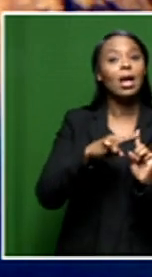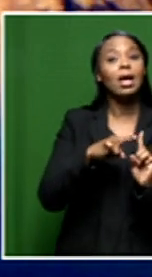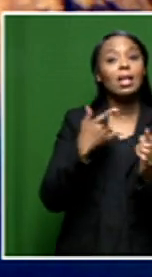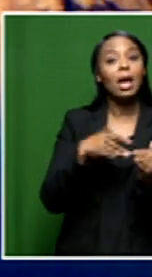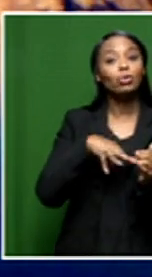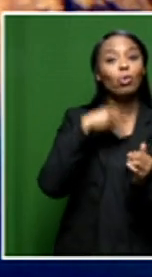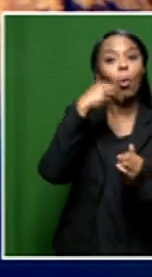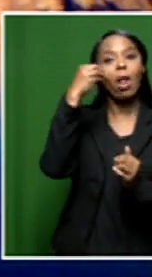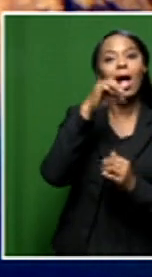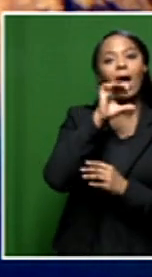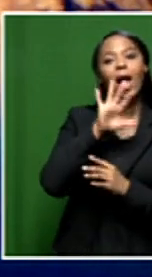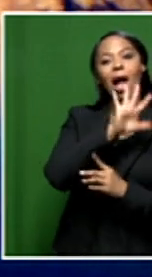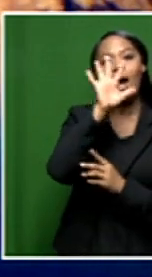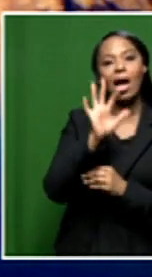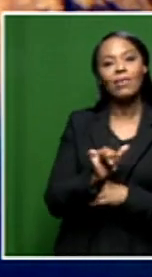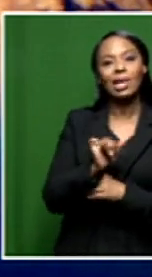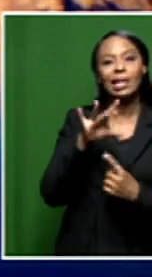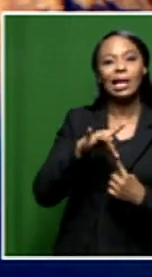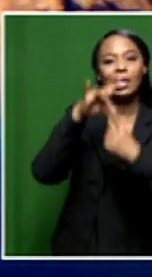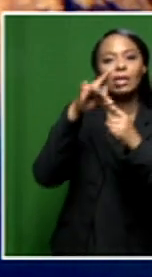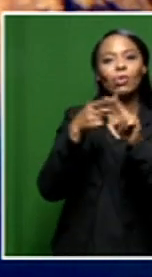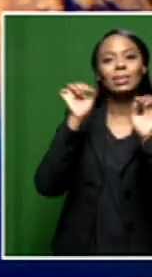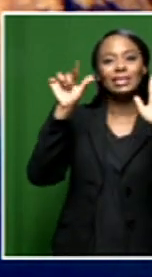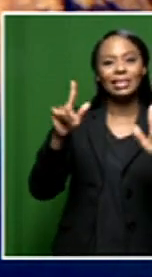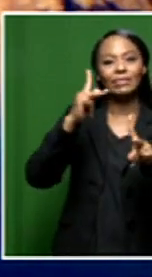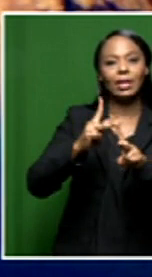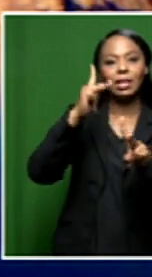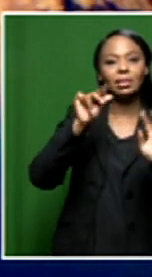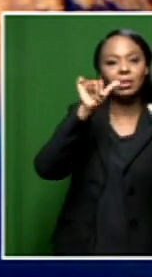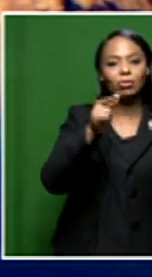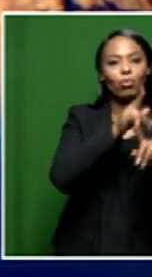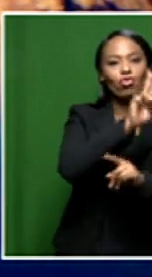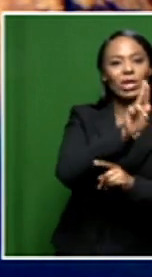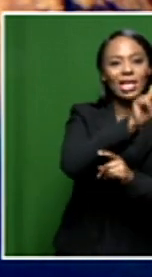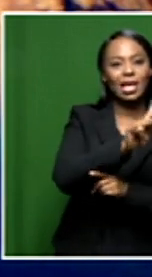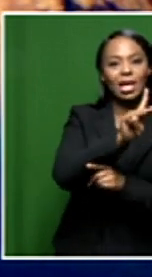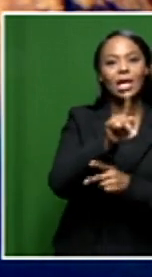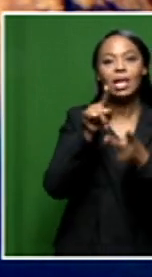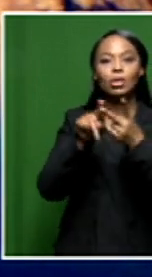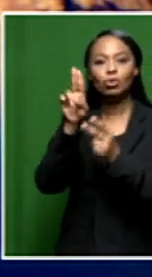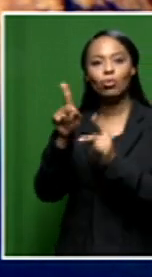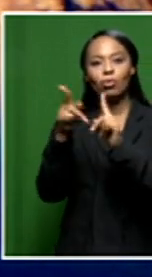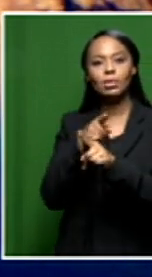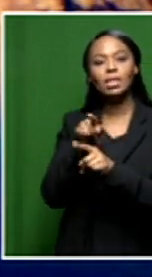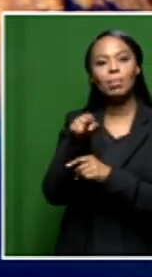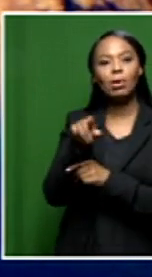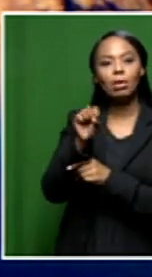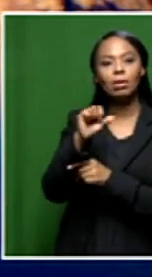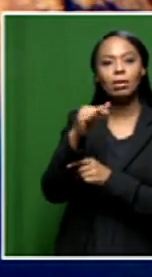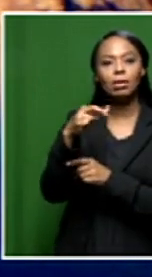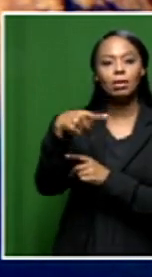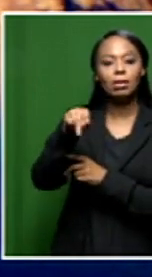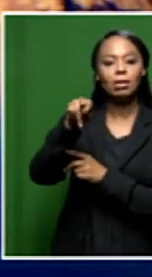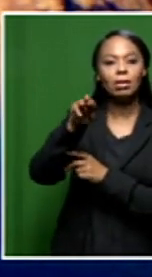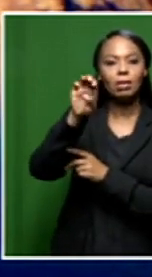Candidate among six finalists, three were from universities in the United Kingdom and two were from Singapore. Each pitched their design to